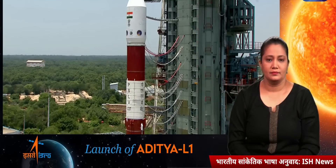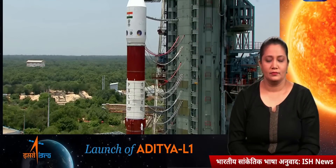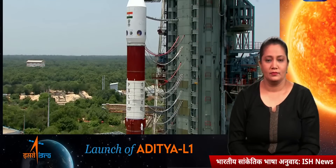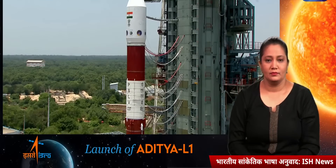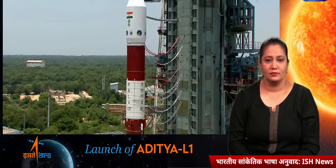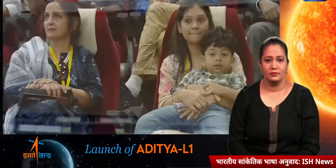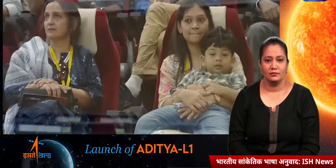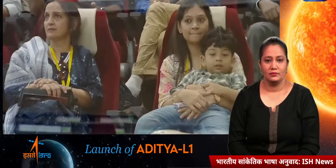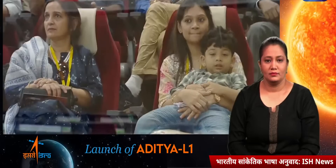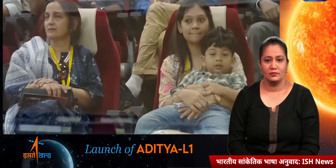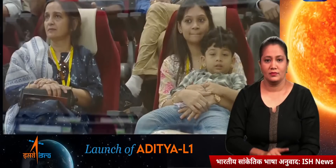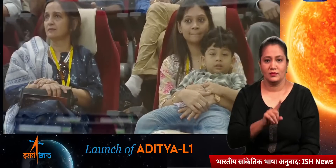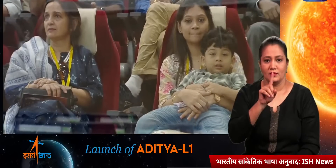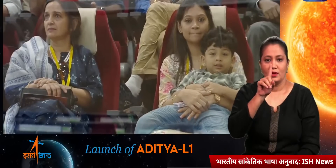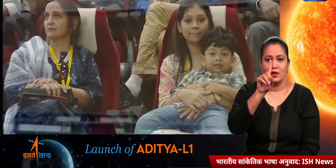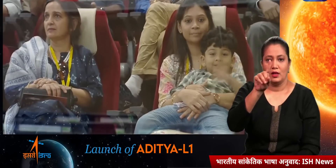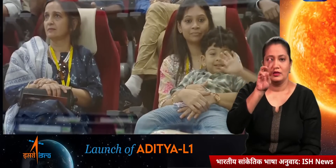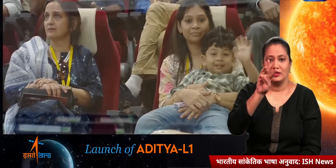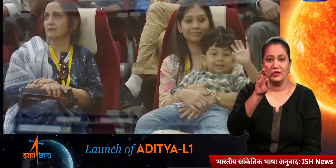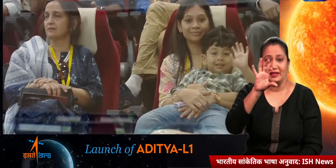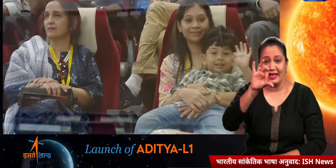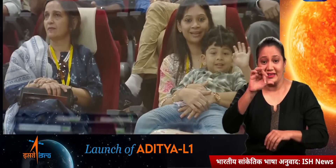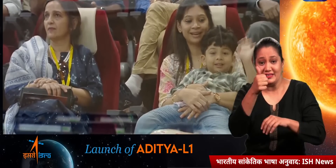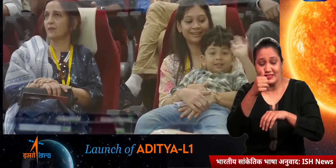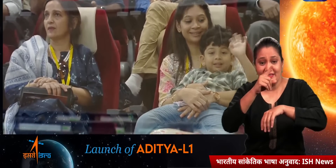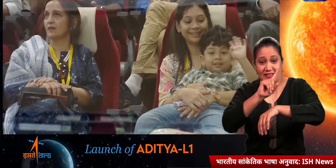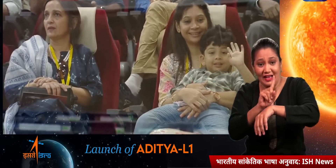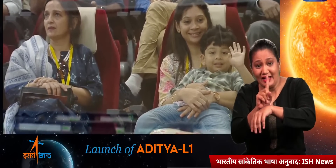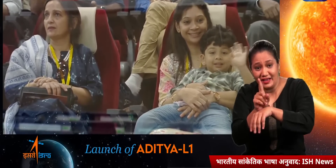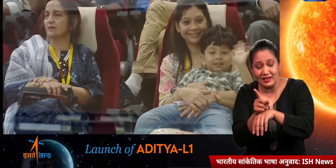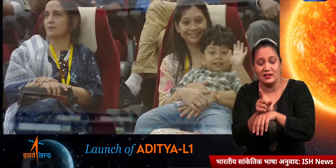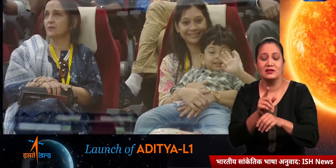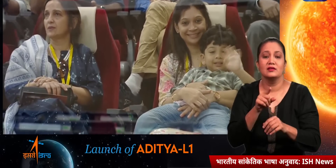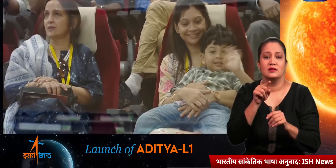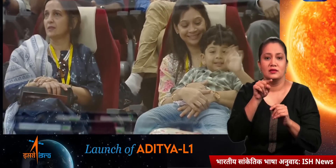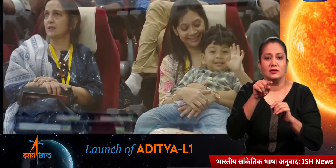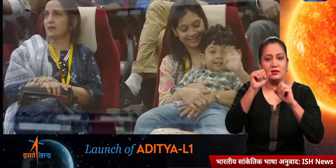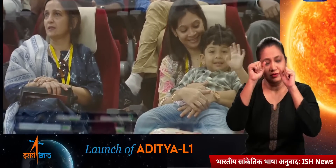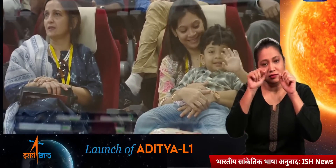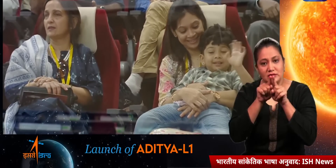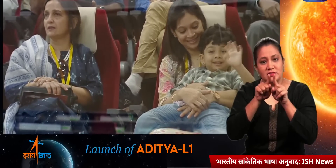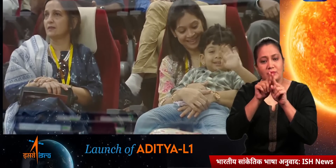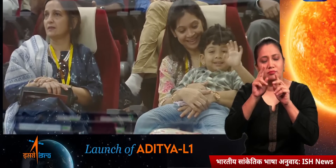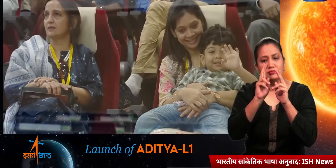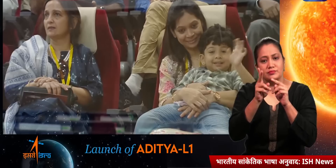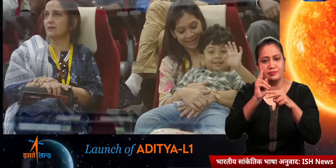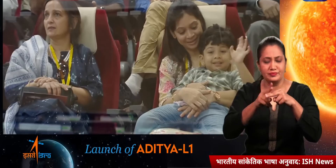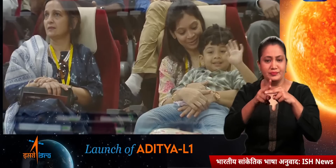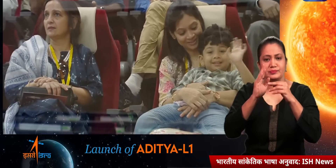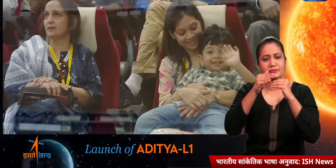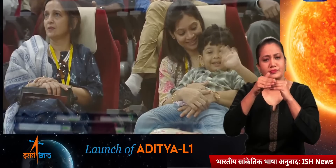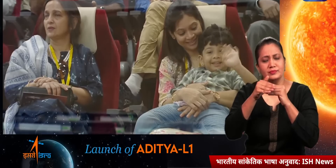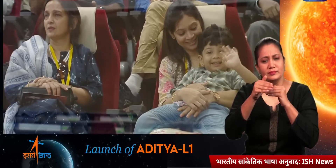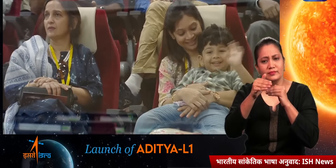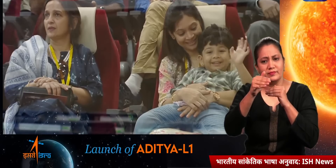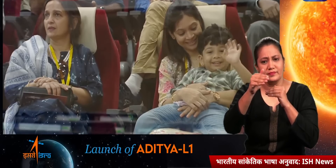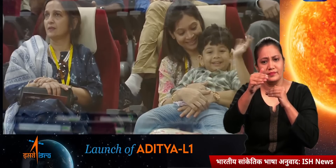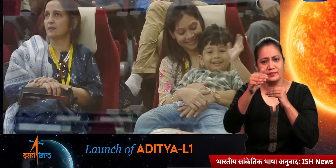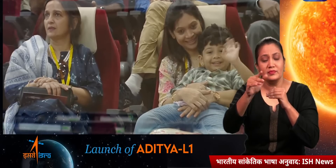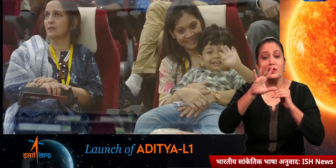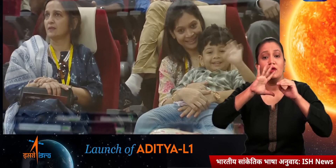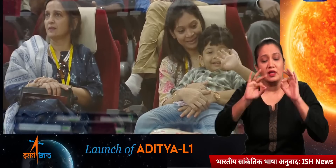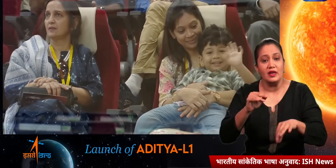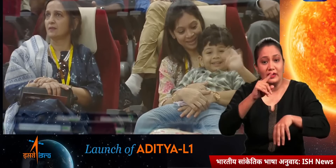Till 1396 seconds into flight, the tracking stations at Shar, Port Blair, Brunei and back will be acquiring the